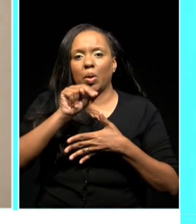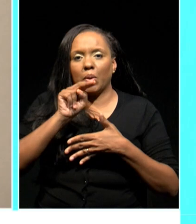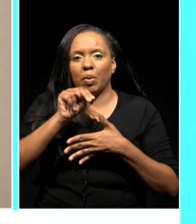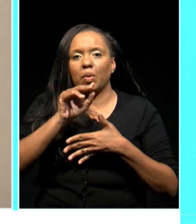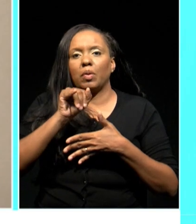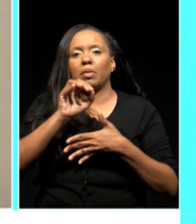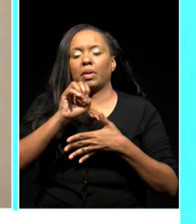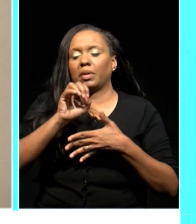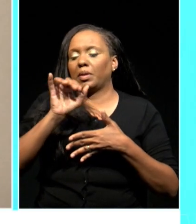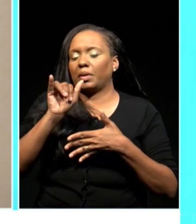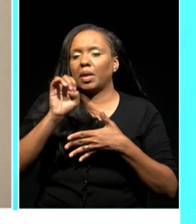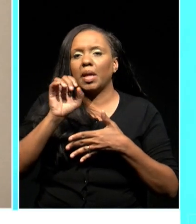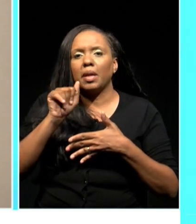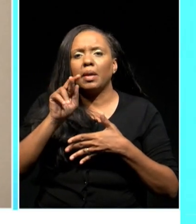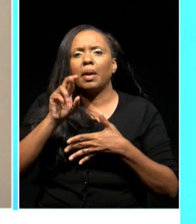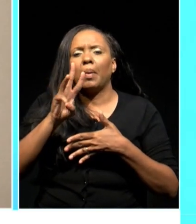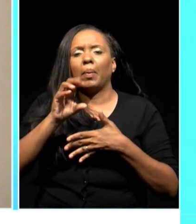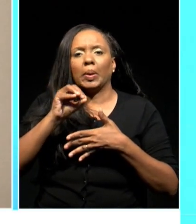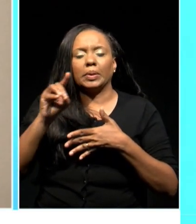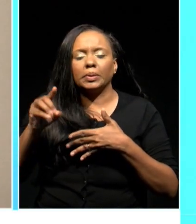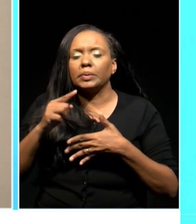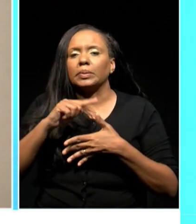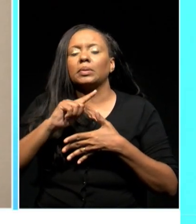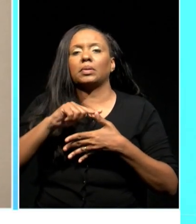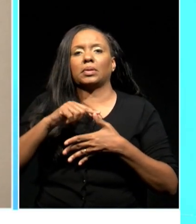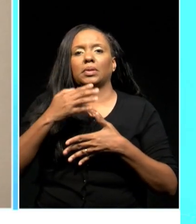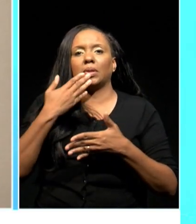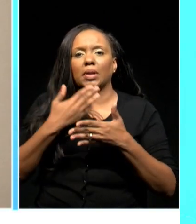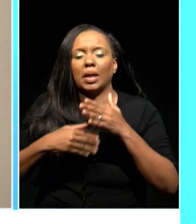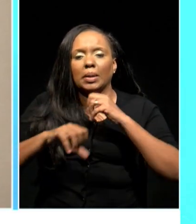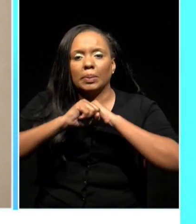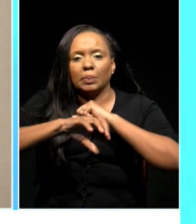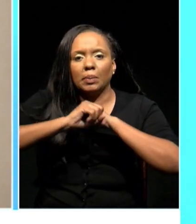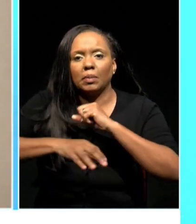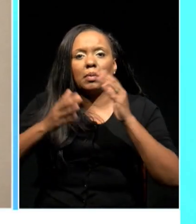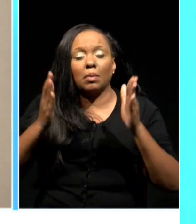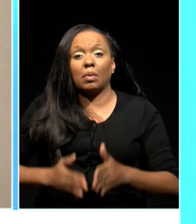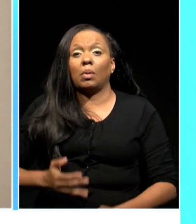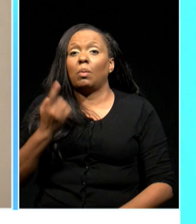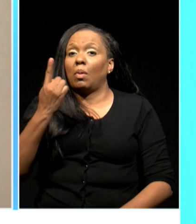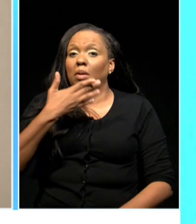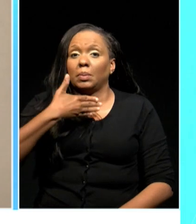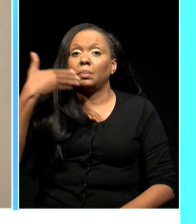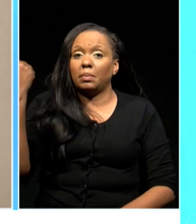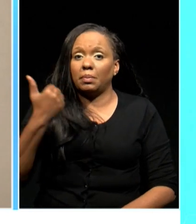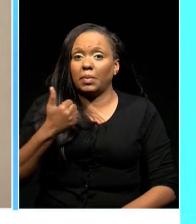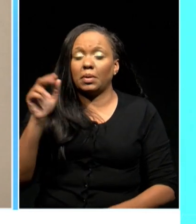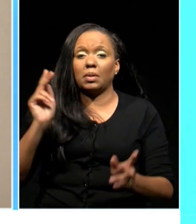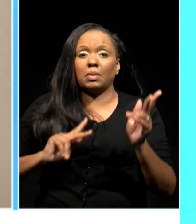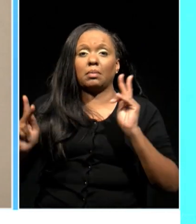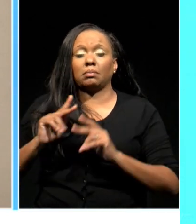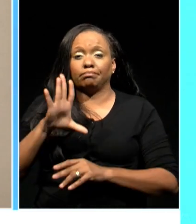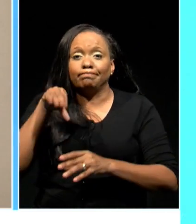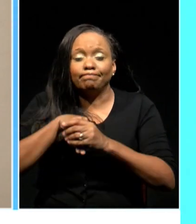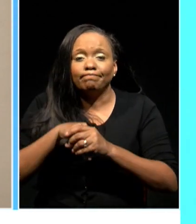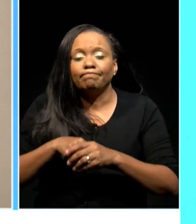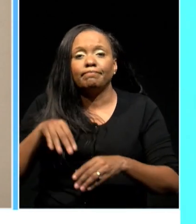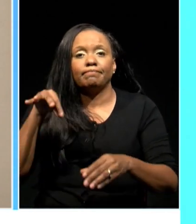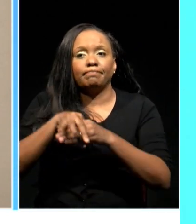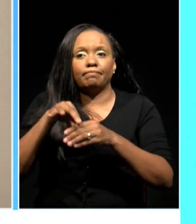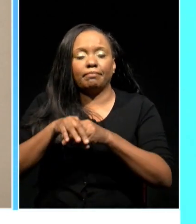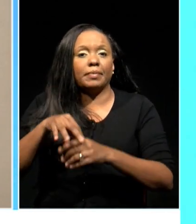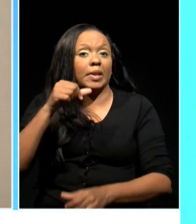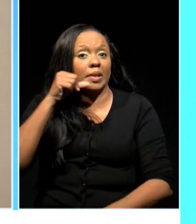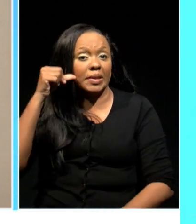of the qualities that are necessary. We see that he's a good campaigner. He was one of the best performing candidates in the election